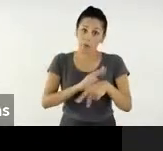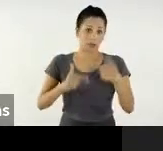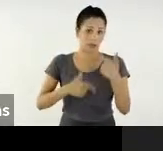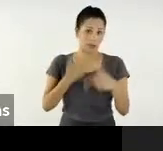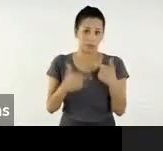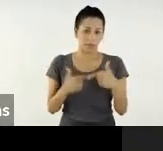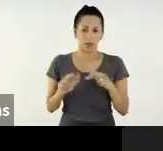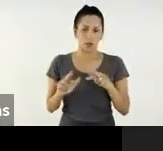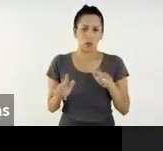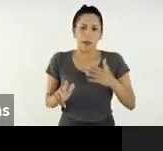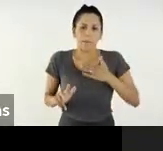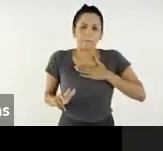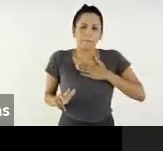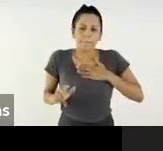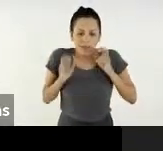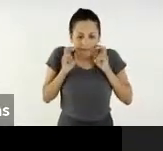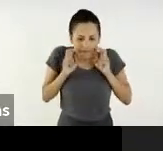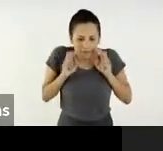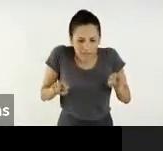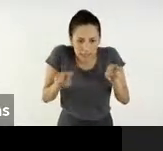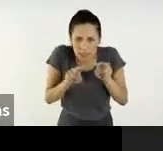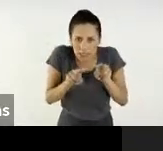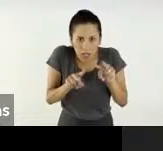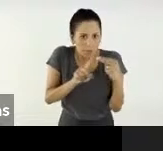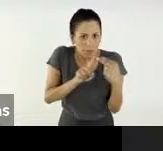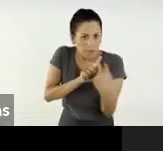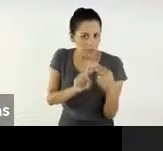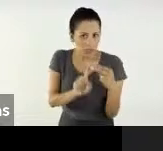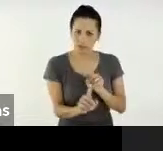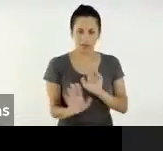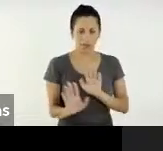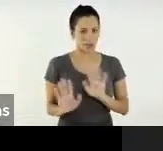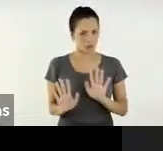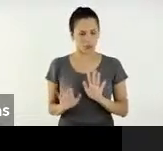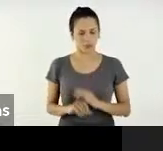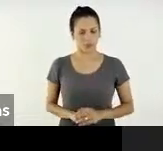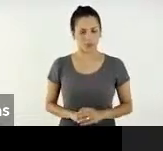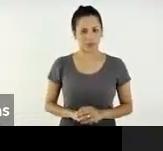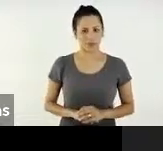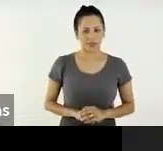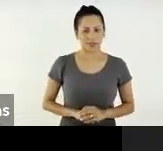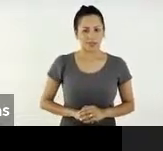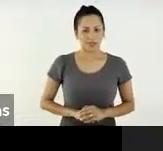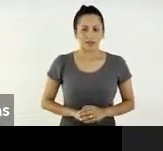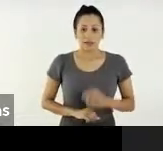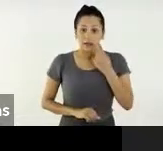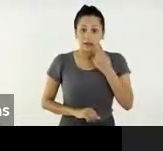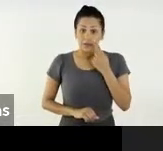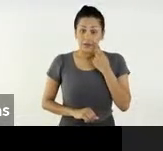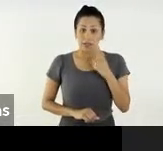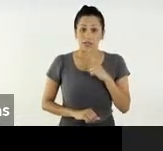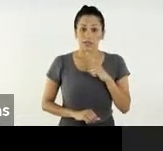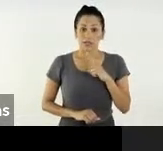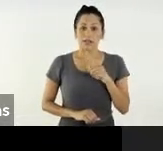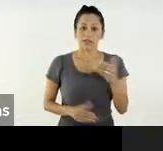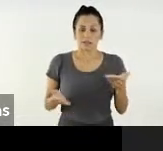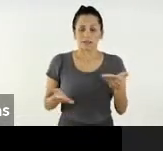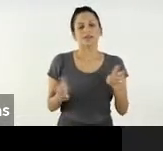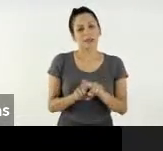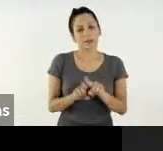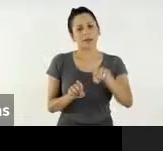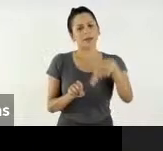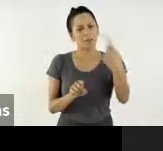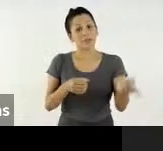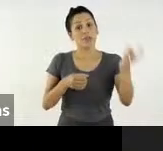of reinforced over and over and is a meaningful one. I won't arrive at this again until the end, but sort of one meaningful conversation